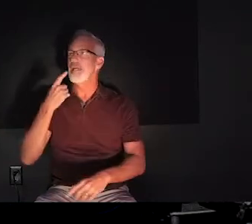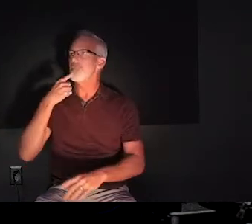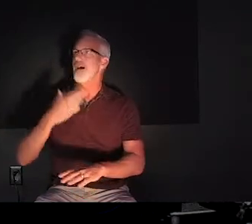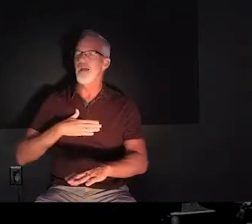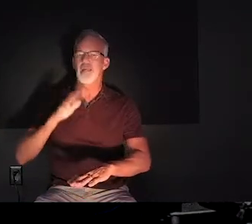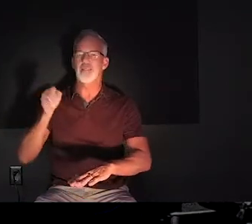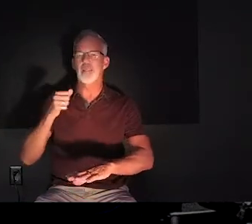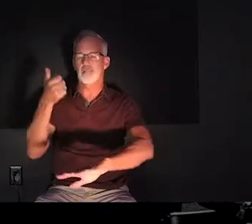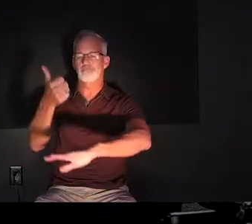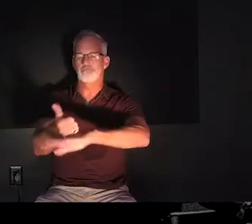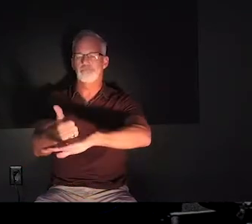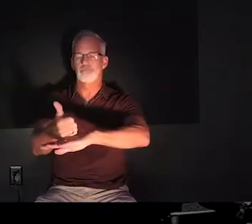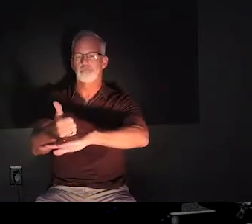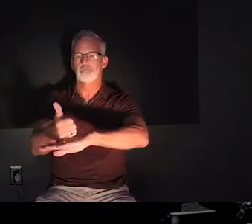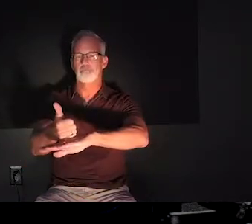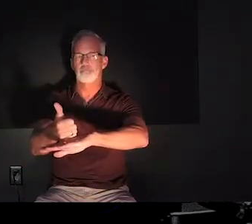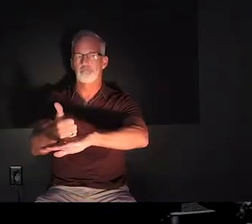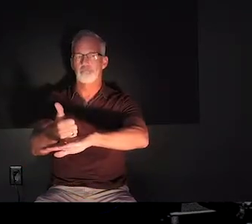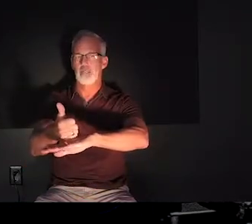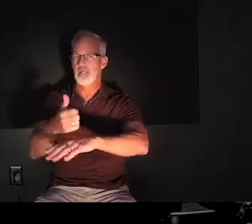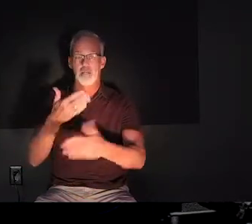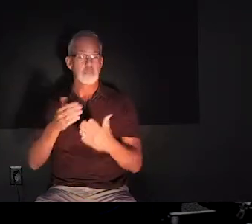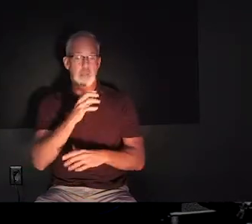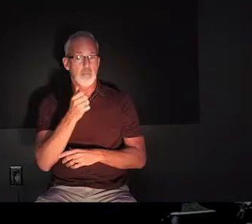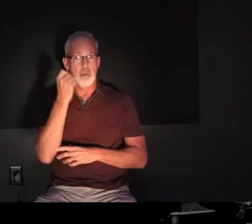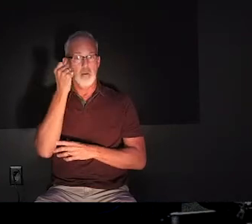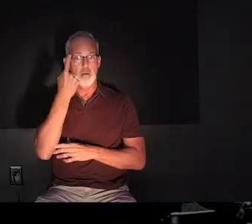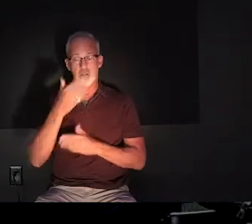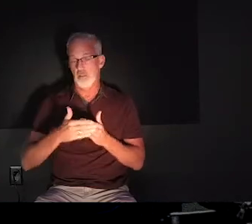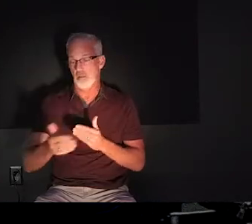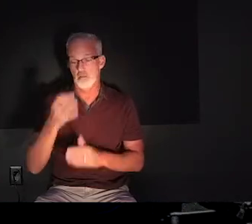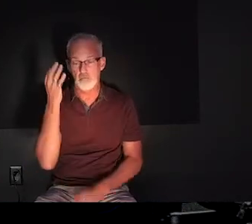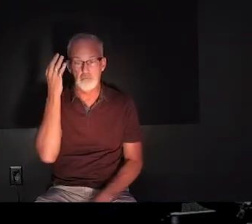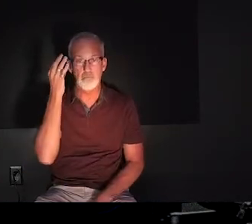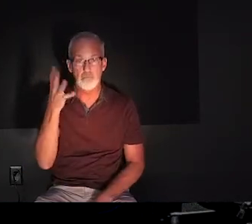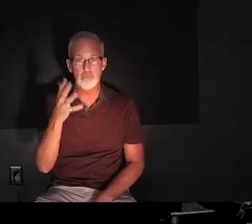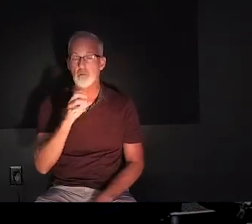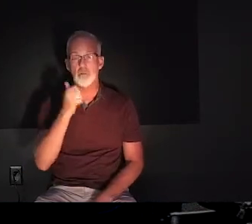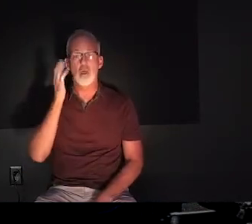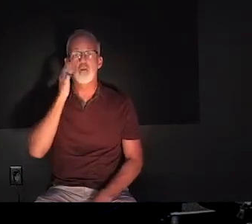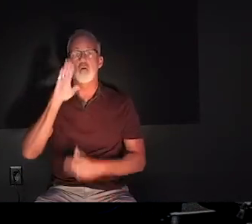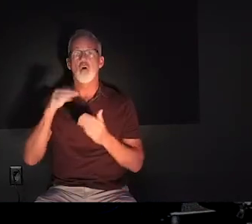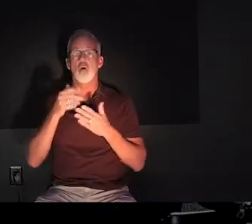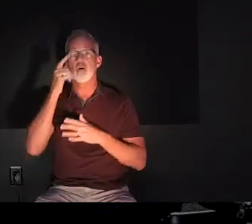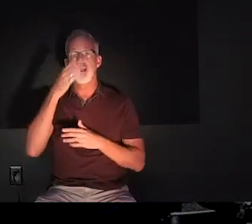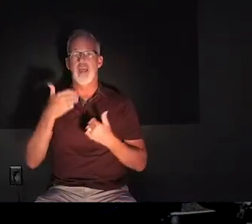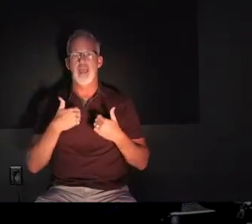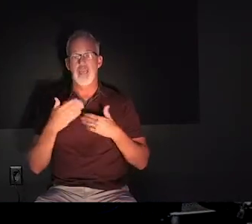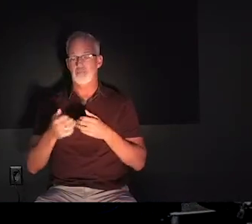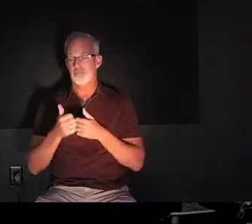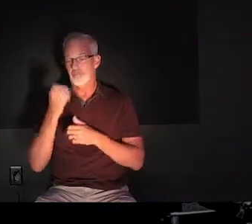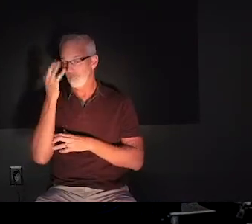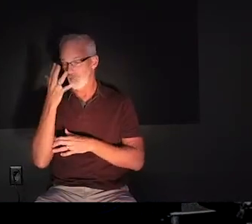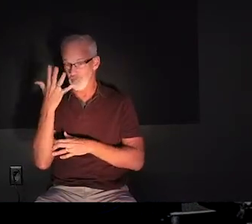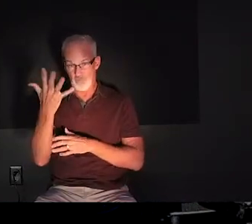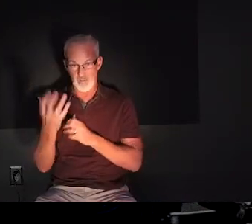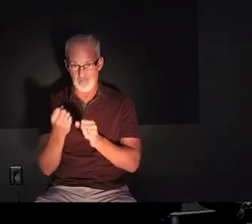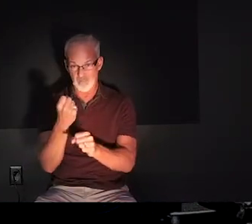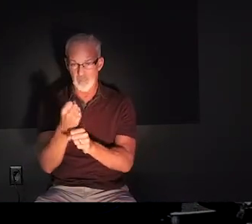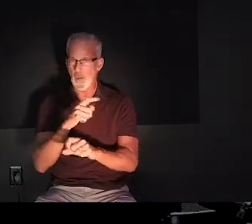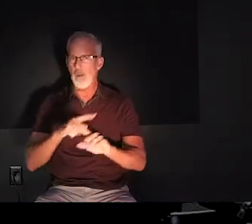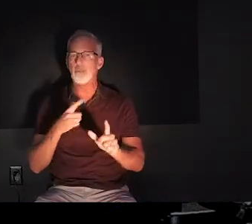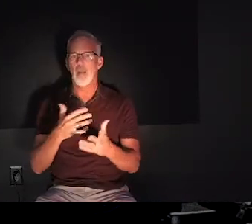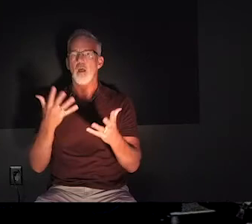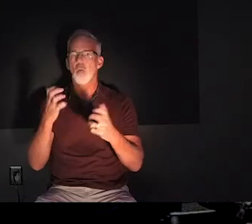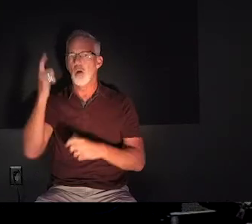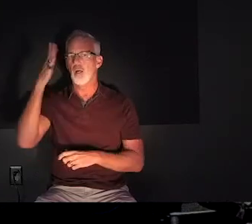not understand all that God's got for me in the next 6 months. I might not know all that God's got for me in the next 5 years. But here's what I